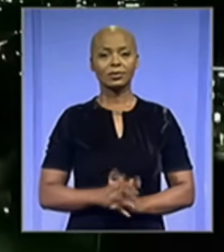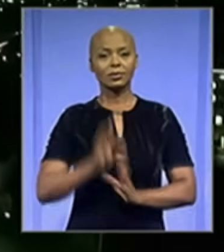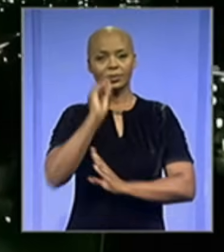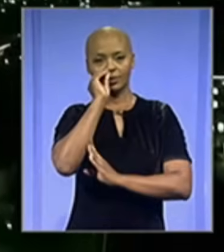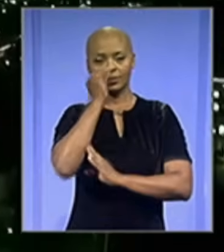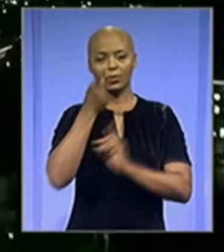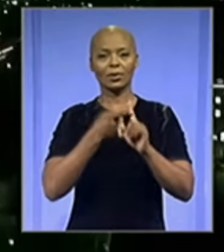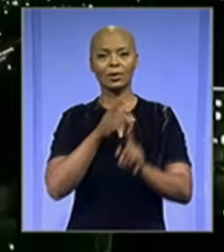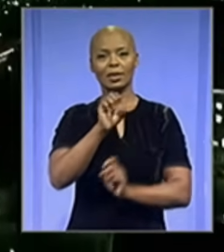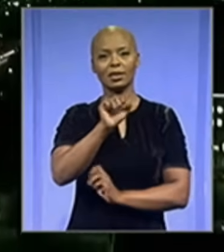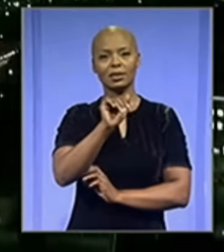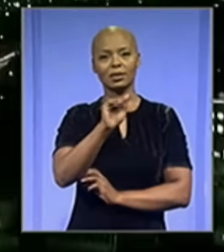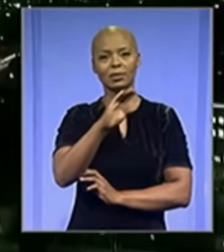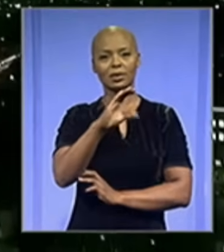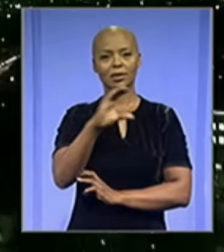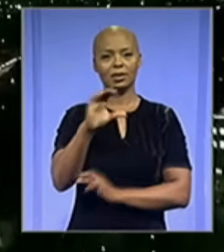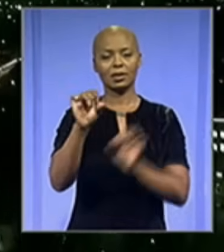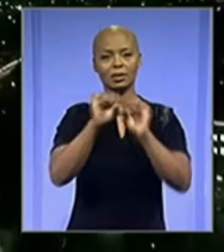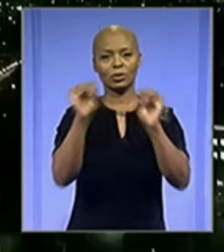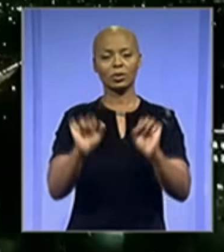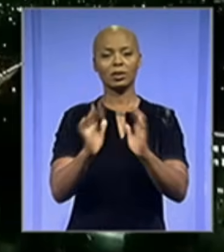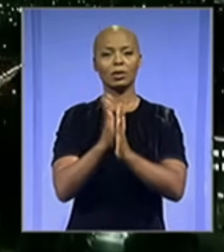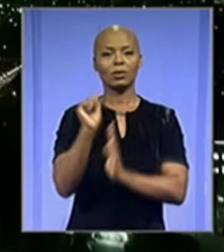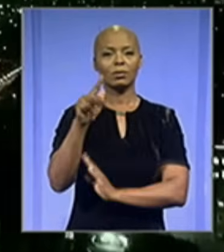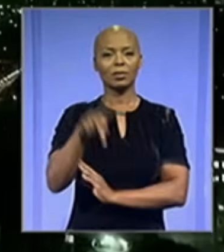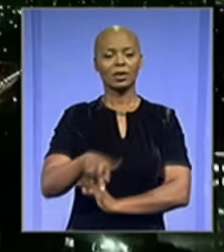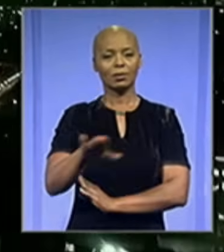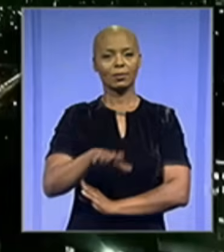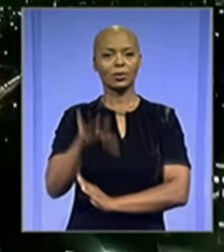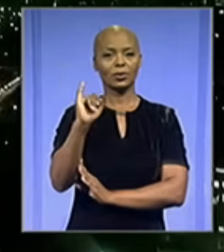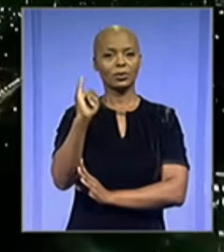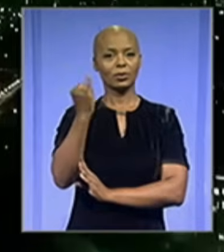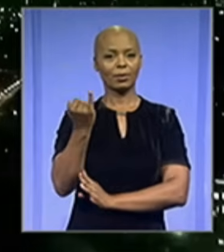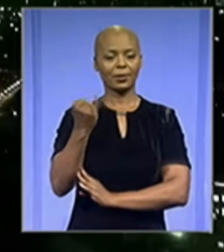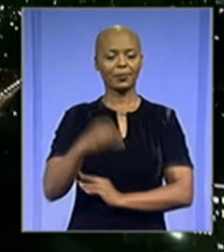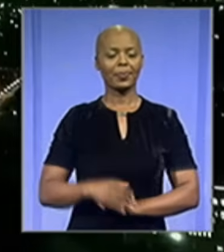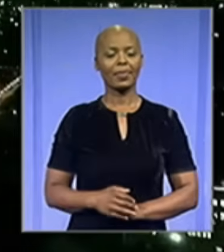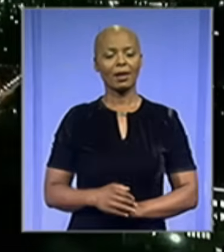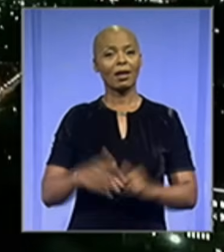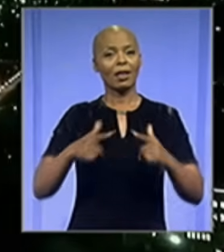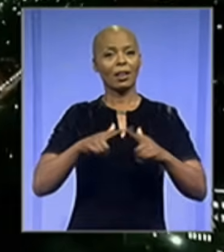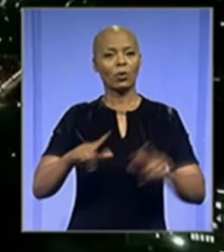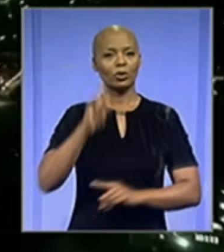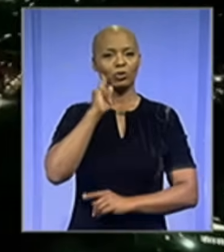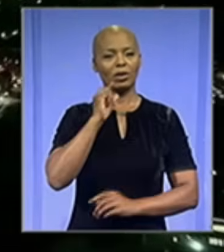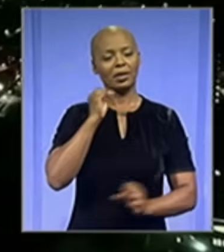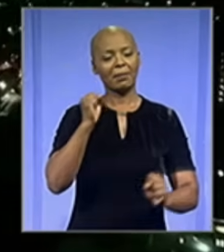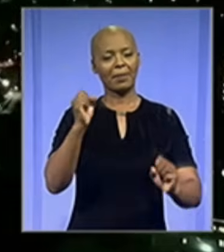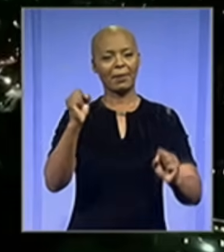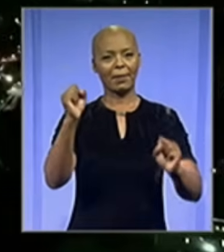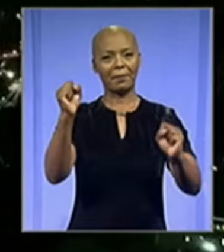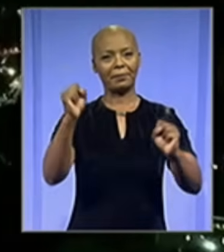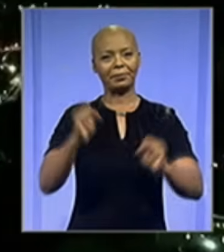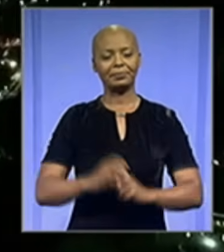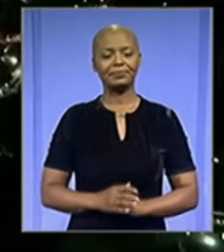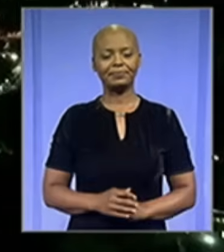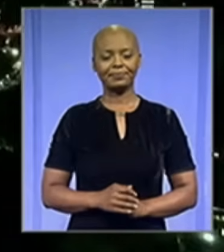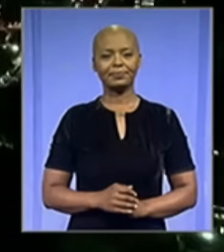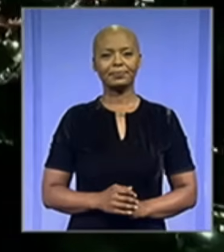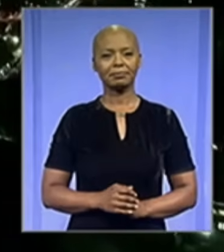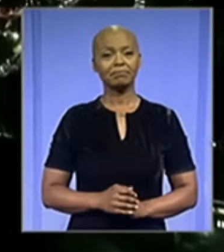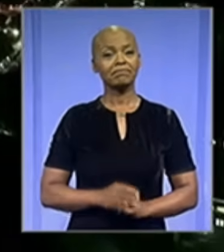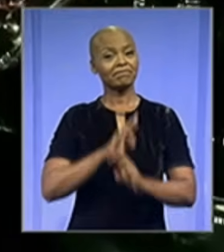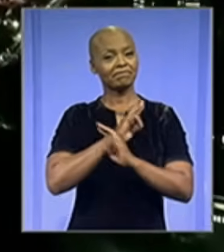tlhamalalo go tswa mo SABC Studio 10 Auckland Park, Johannesburg. Re go tlisetsa kgaso ya dikgang tsa Setswana.